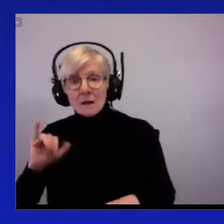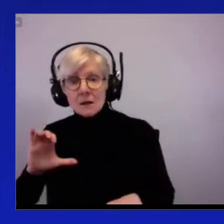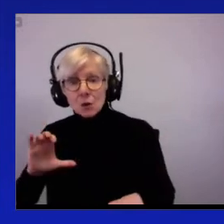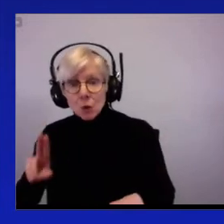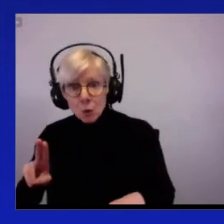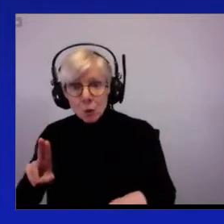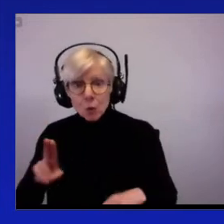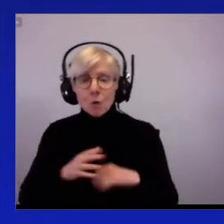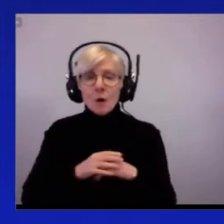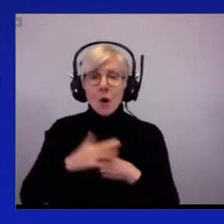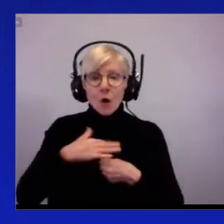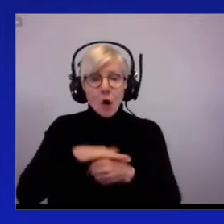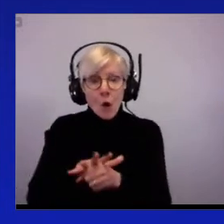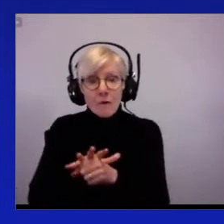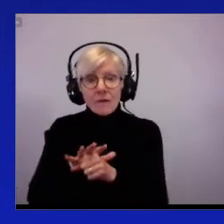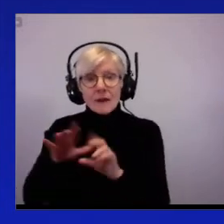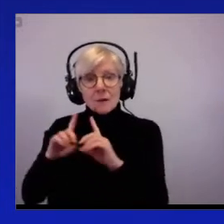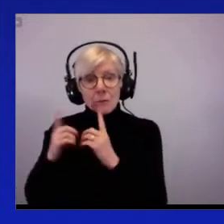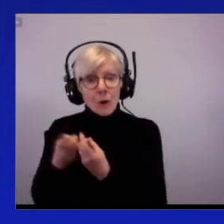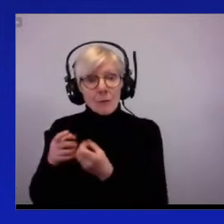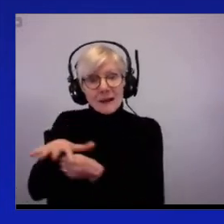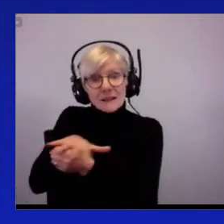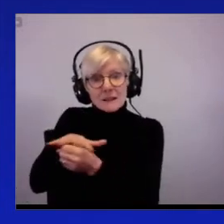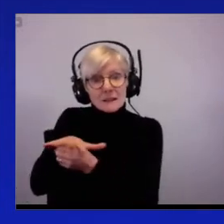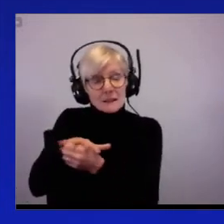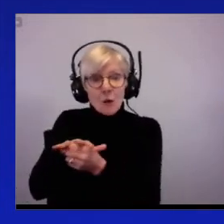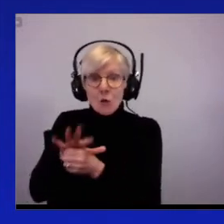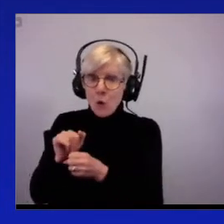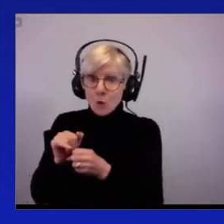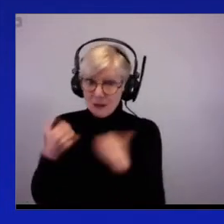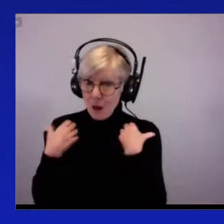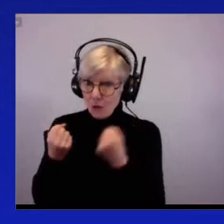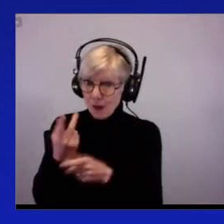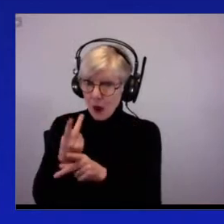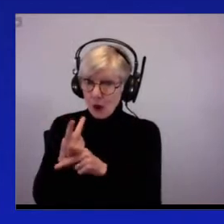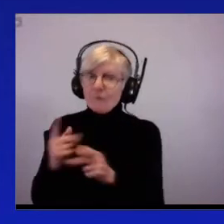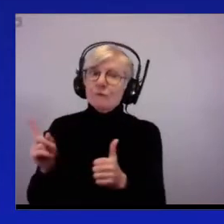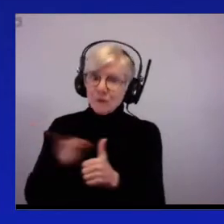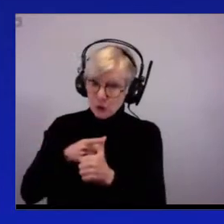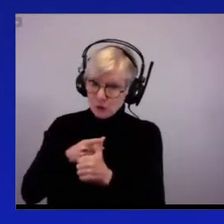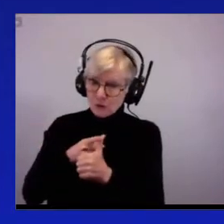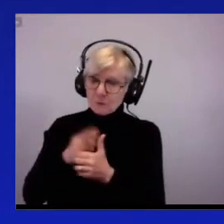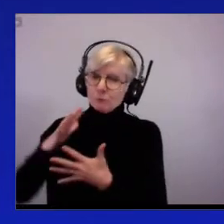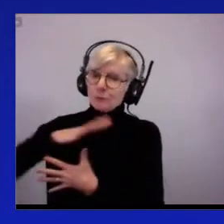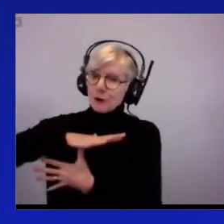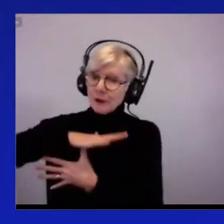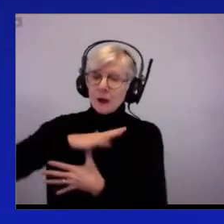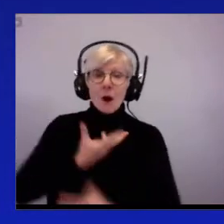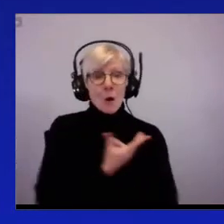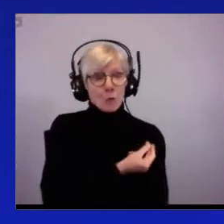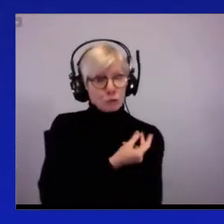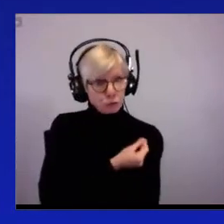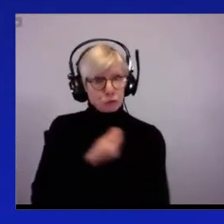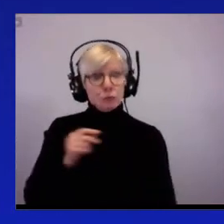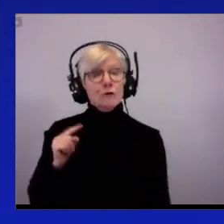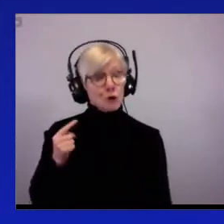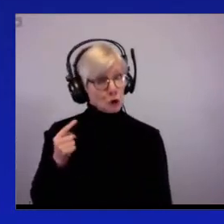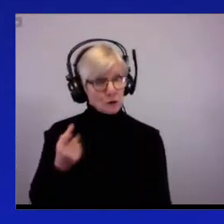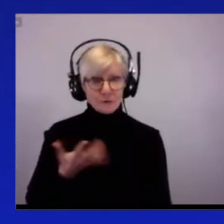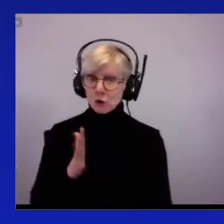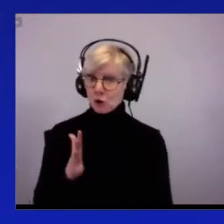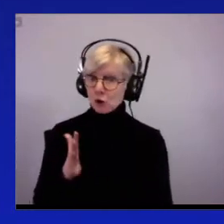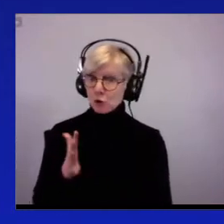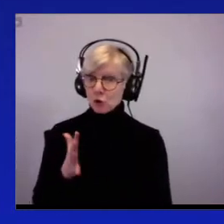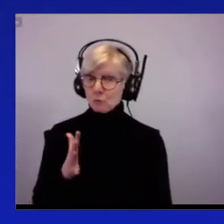and/or COVID units in hospitals. So it's a very small group of healthcare workers. They got their vaccine, the first dose.